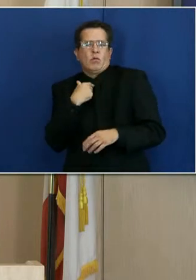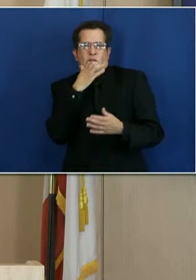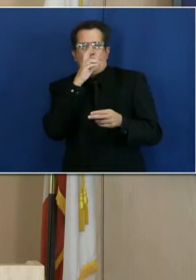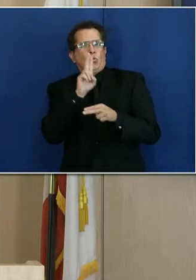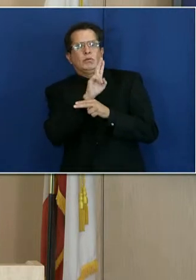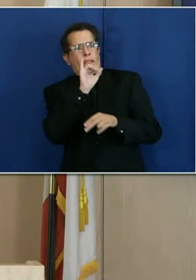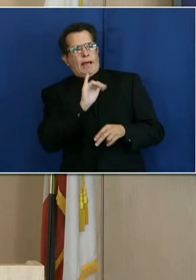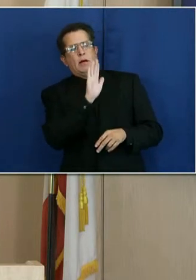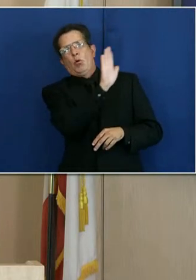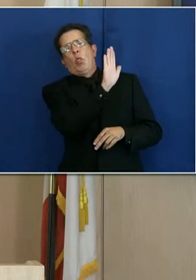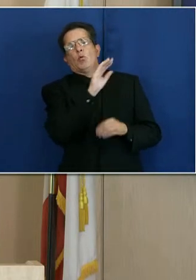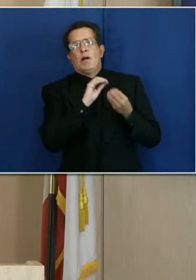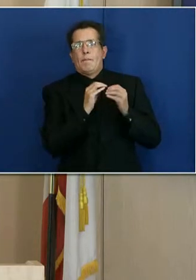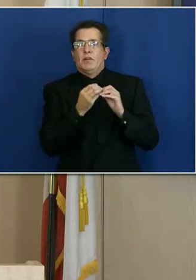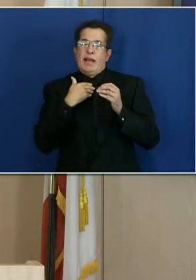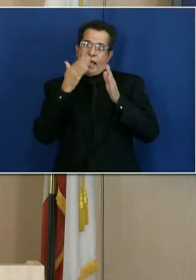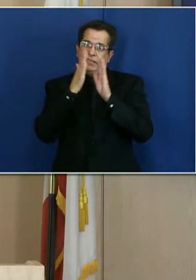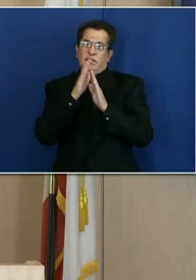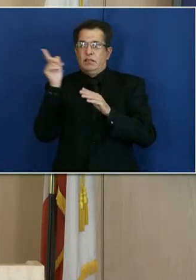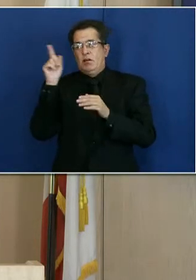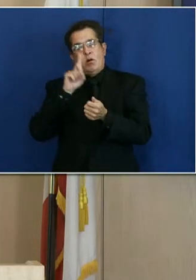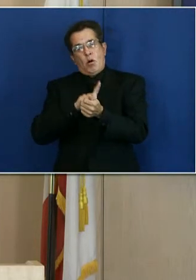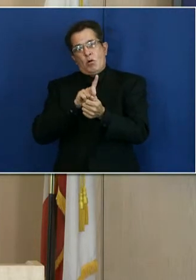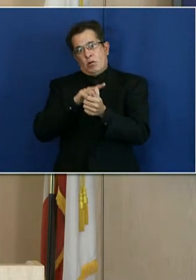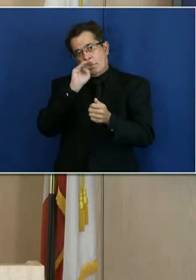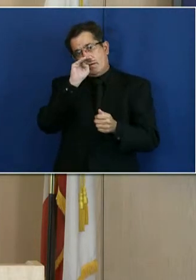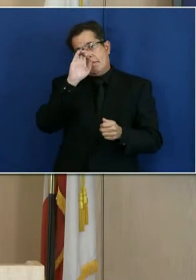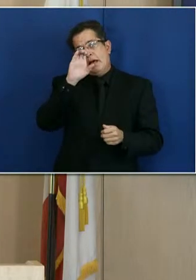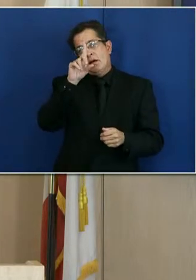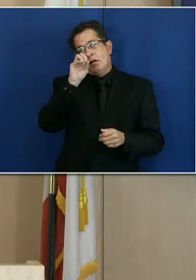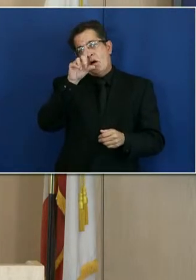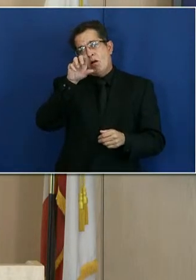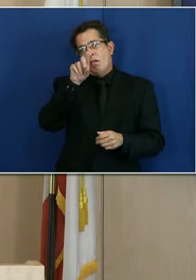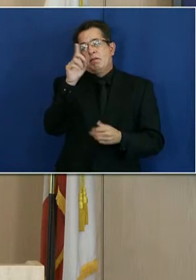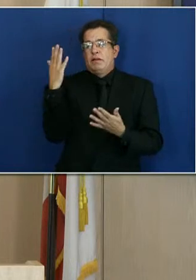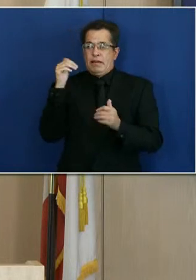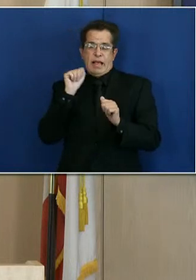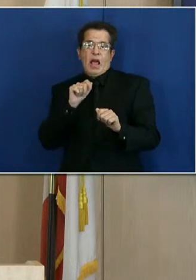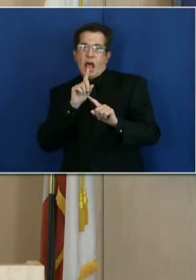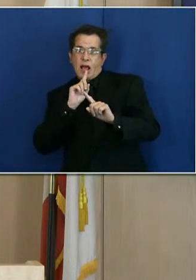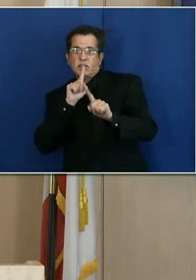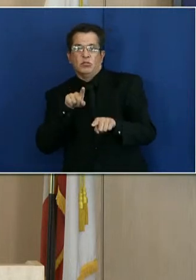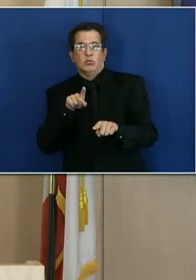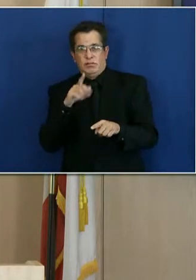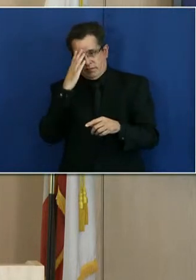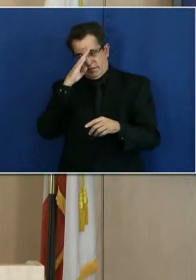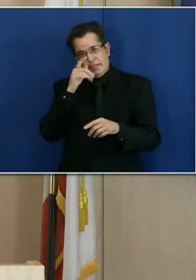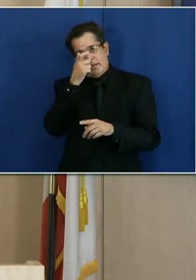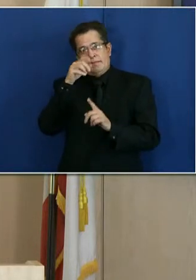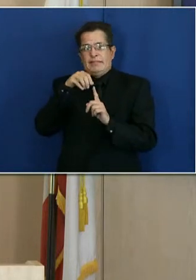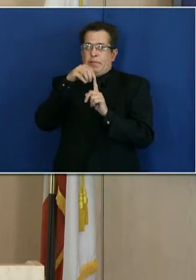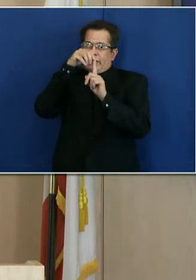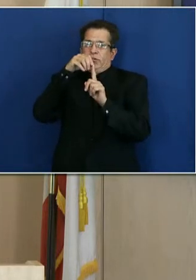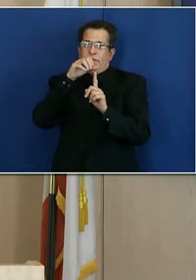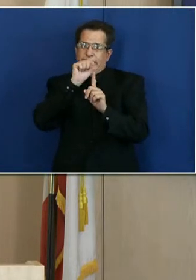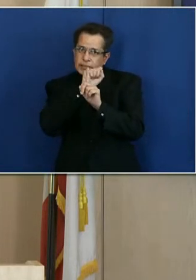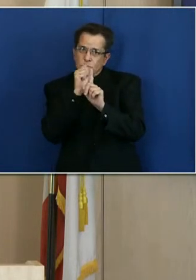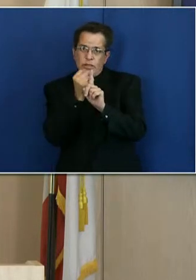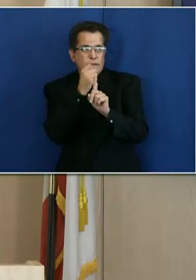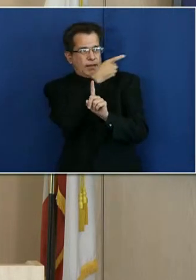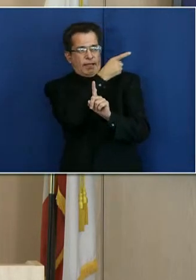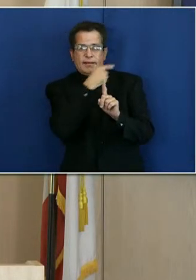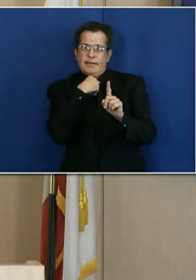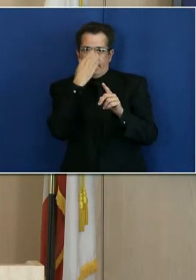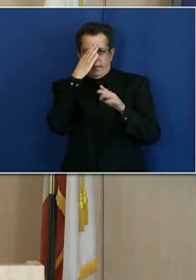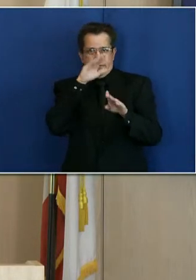I could ask Dr. McDonald if he would like to come up and really focus on that as a very unique situation that should not